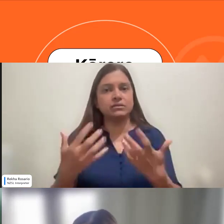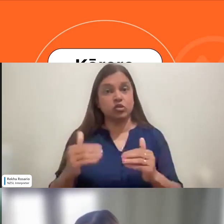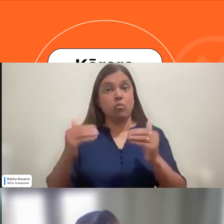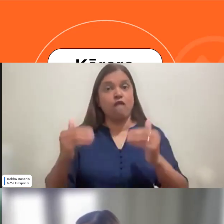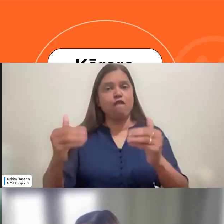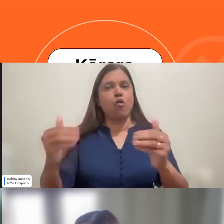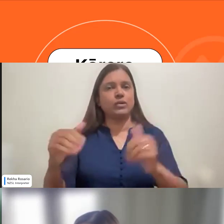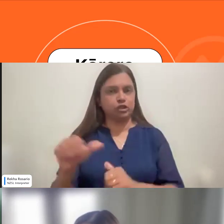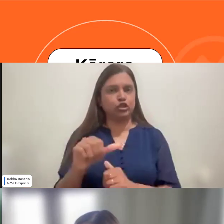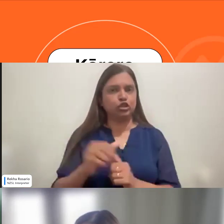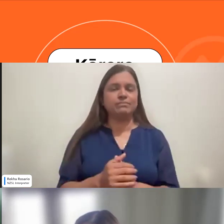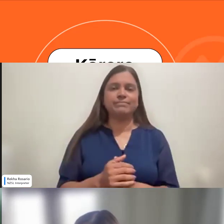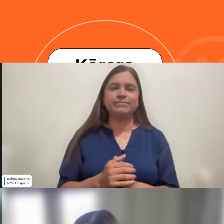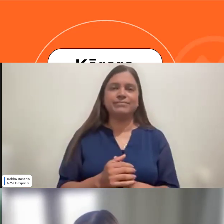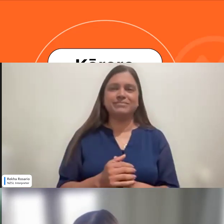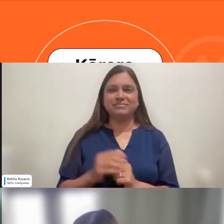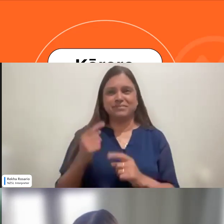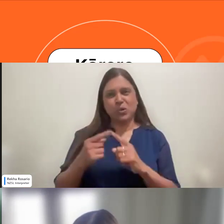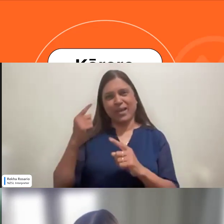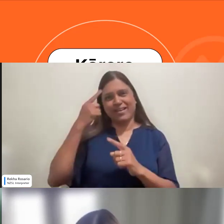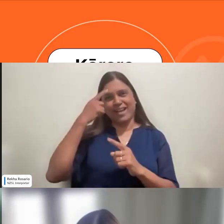There was some very quick ideas, and